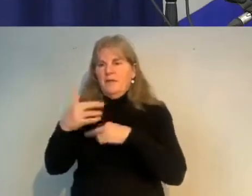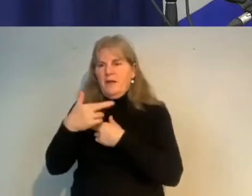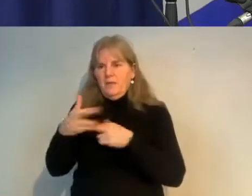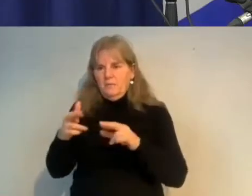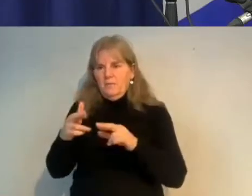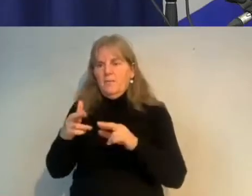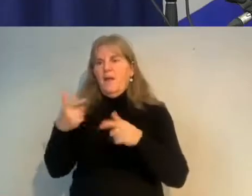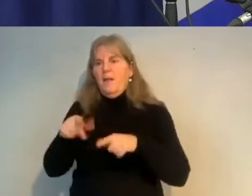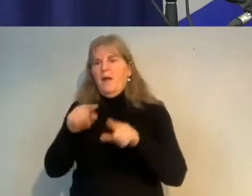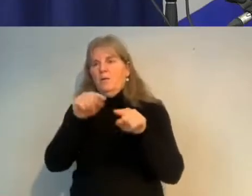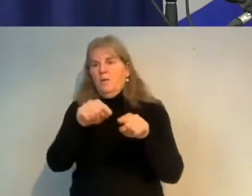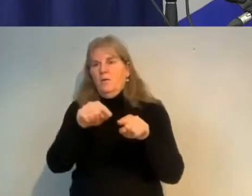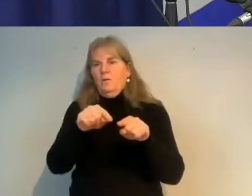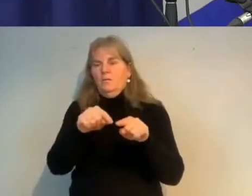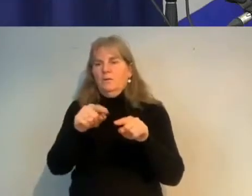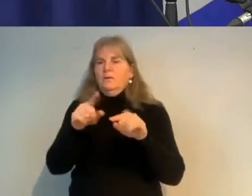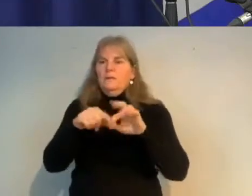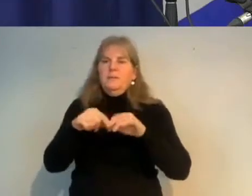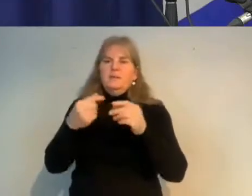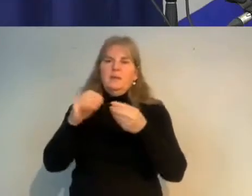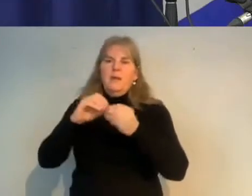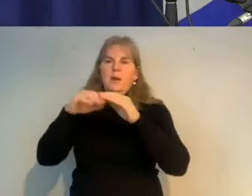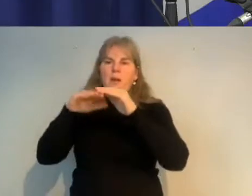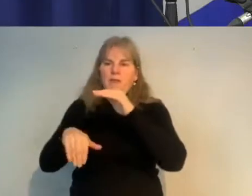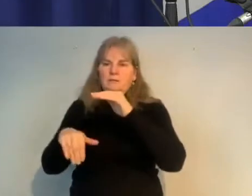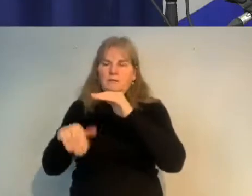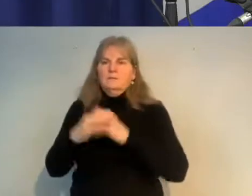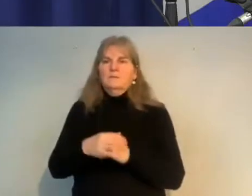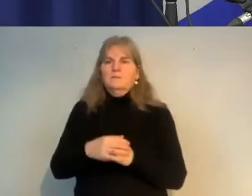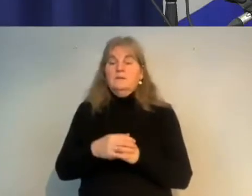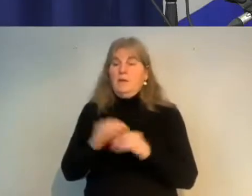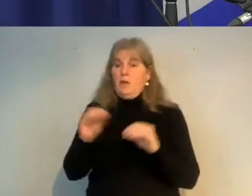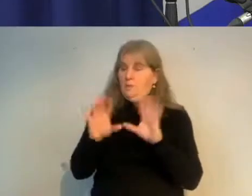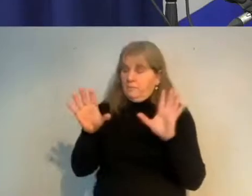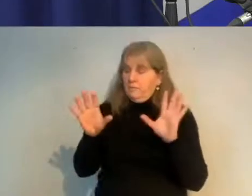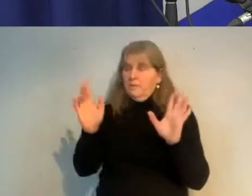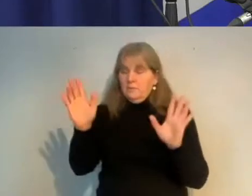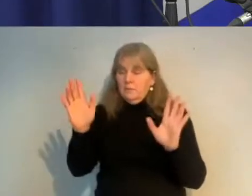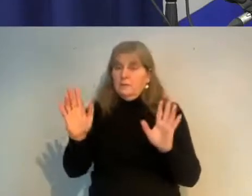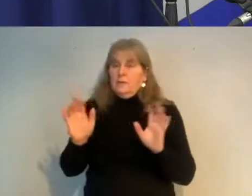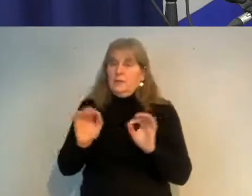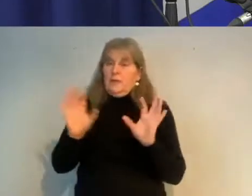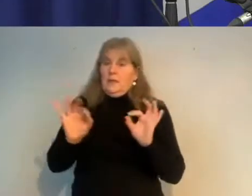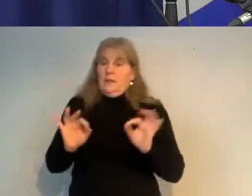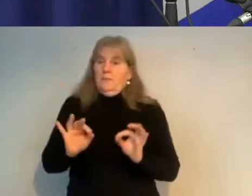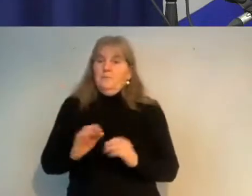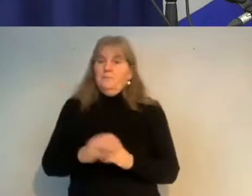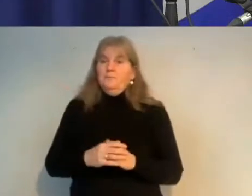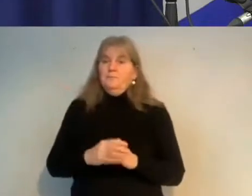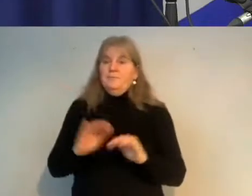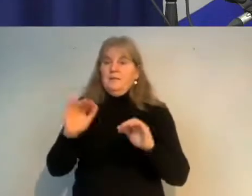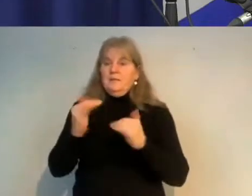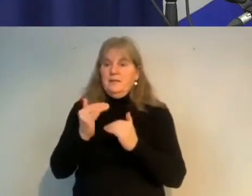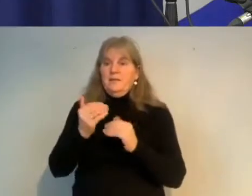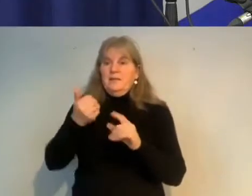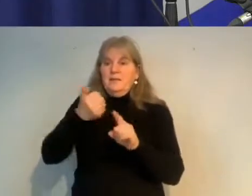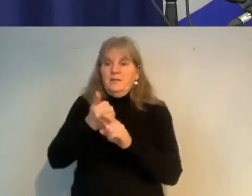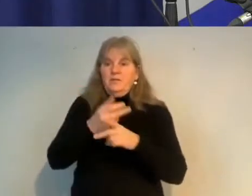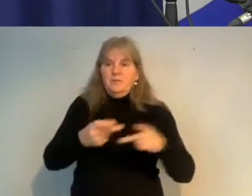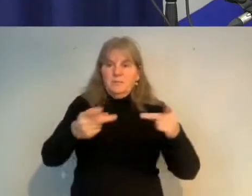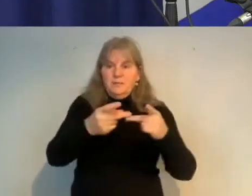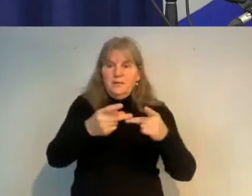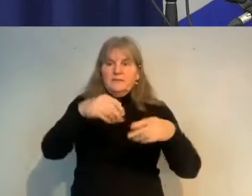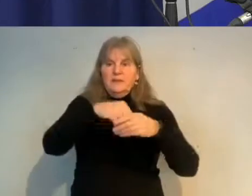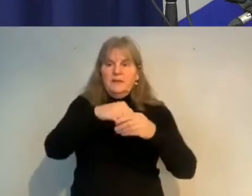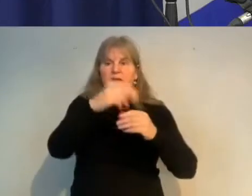less. To be clear, the limit is for each space in a facility where the activity is